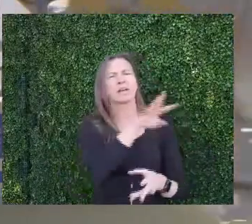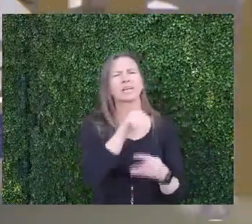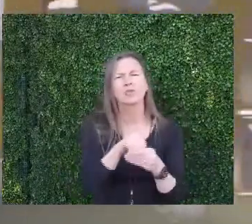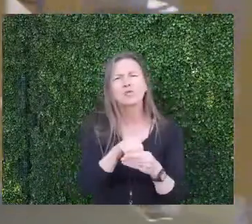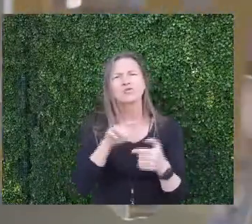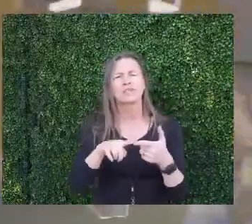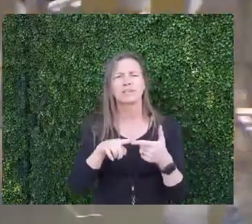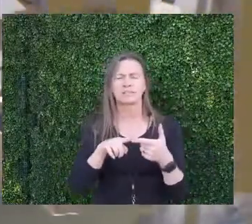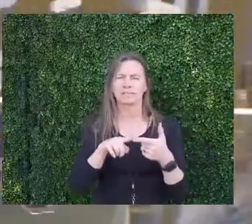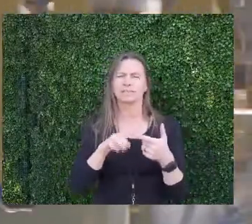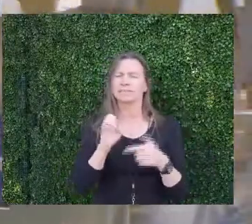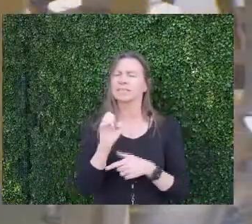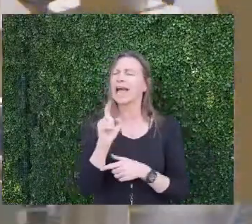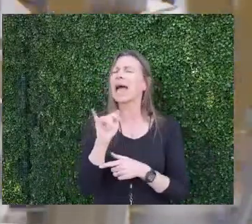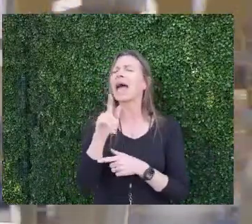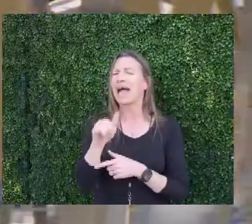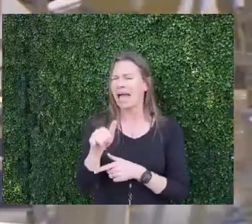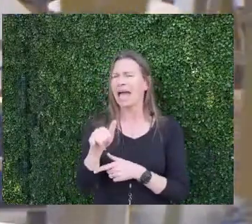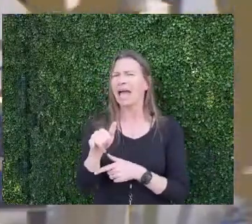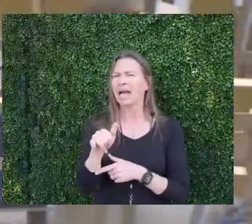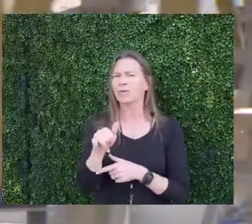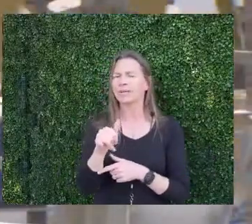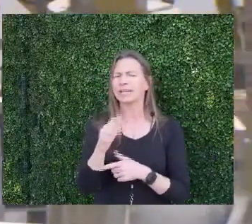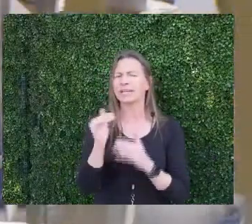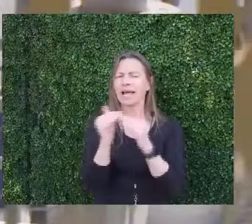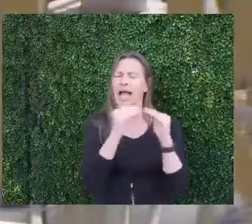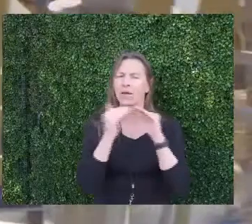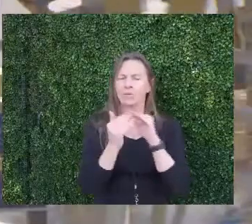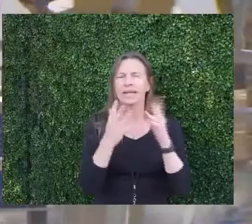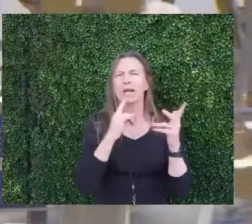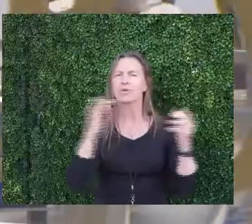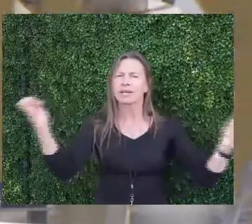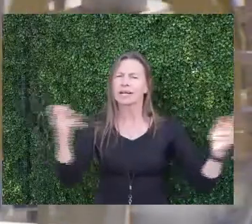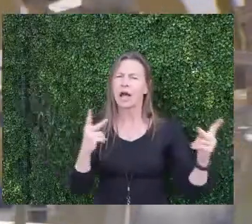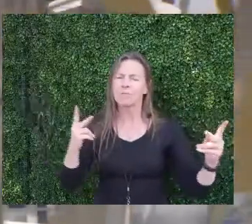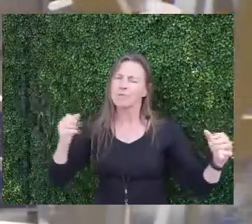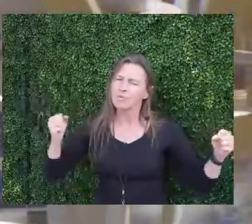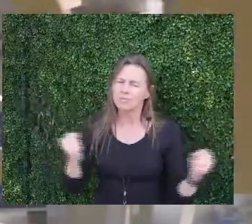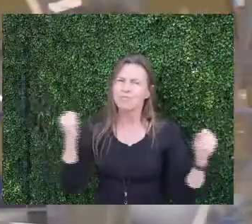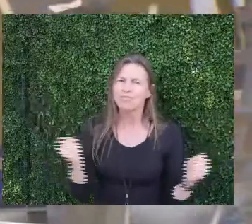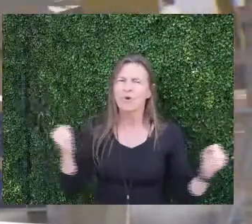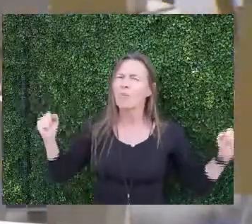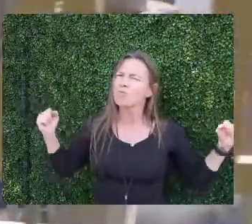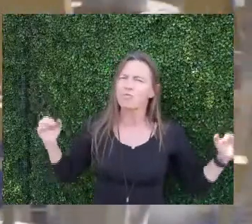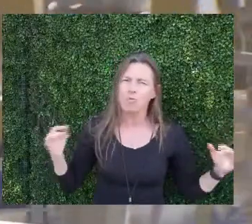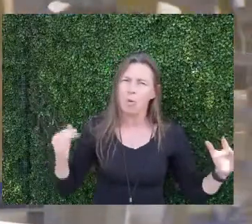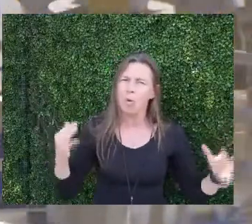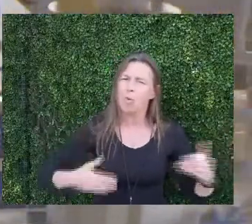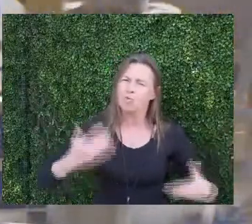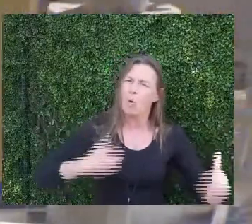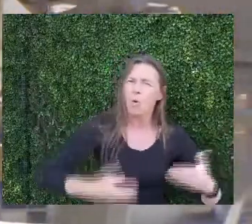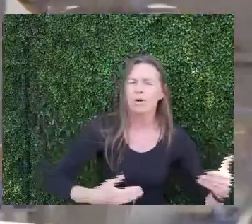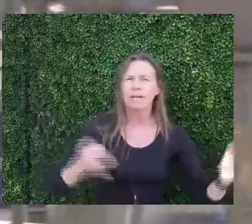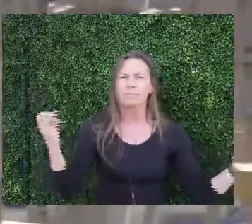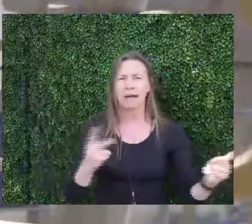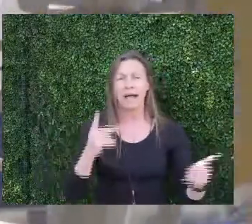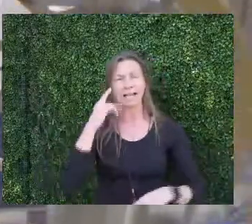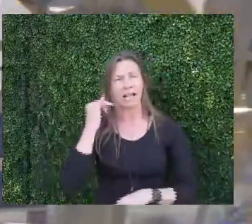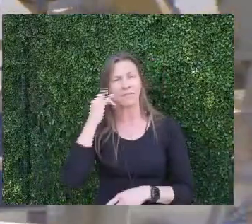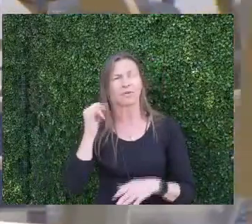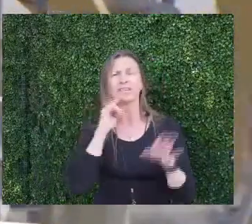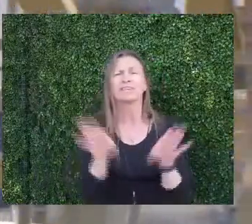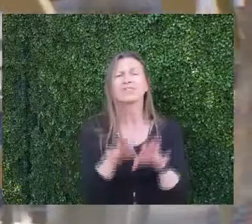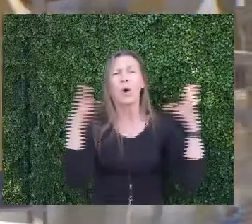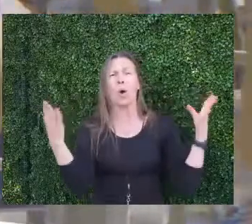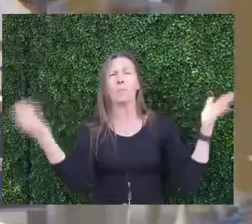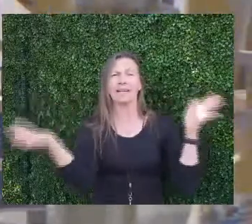equity, and we're going to come back roaring back. California is open again.